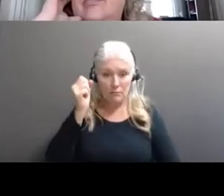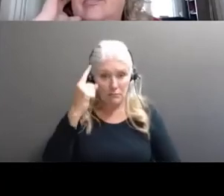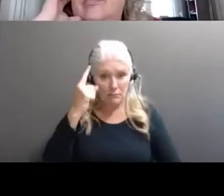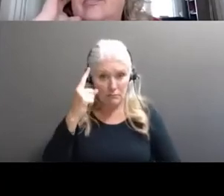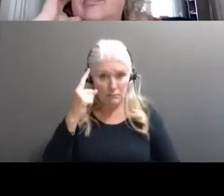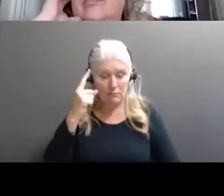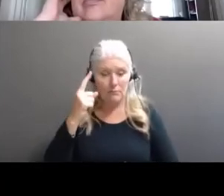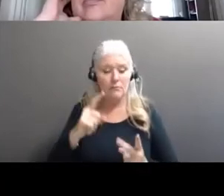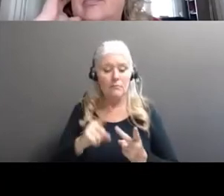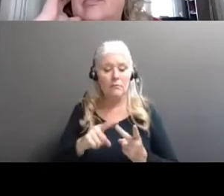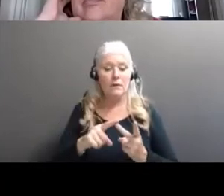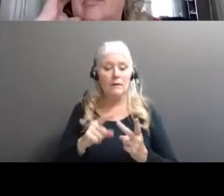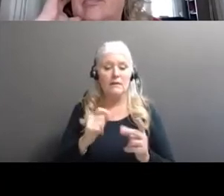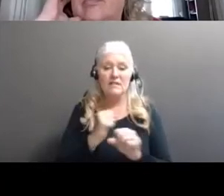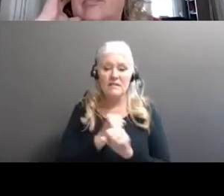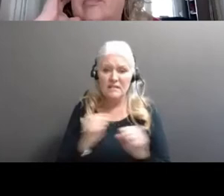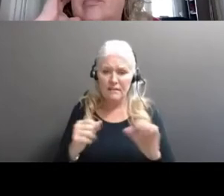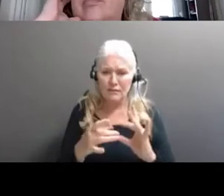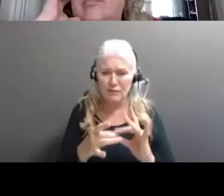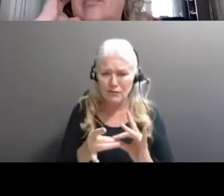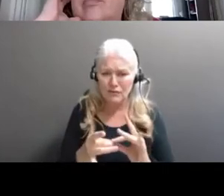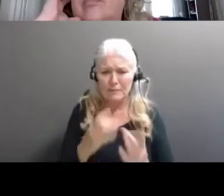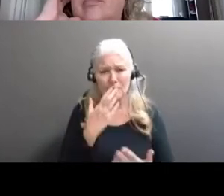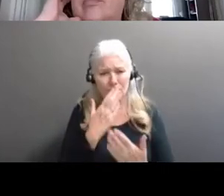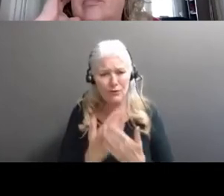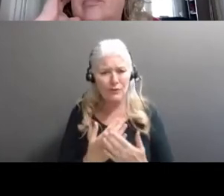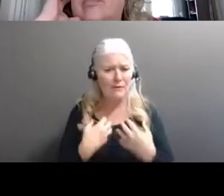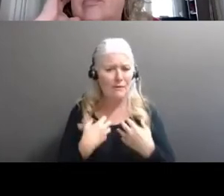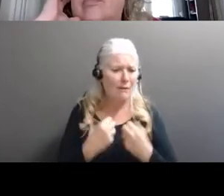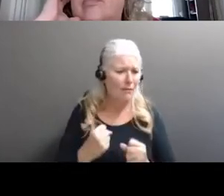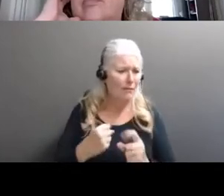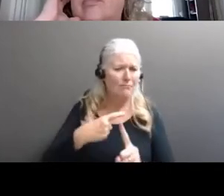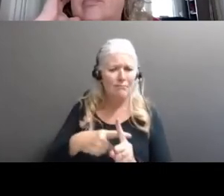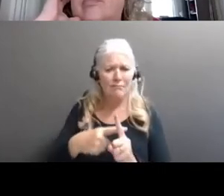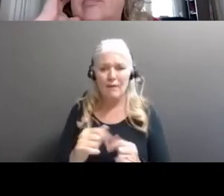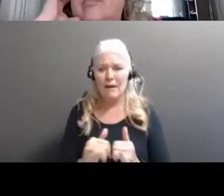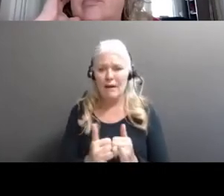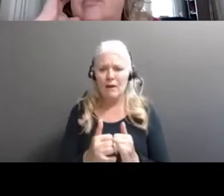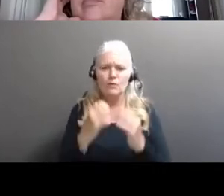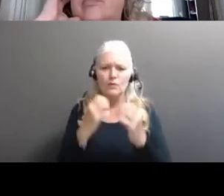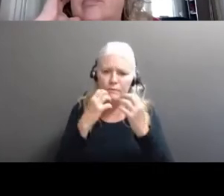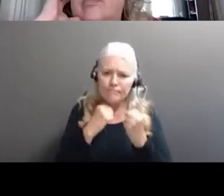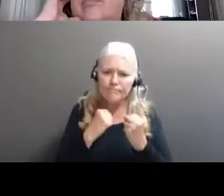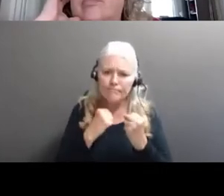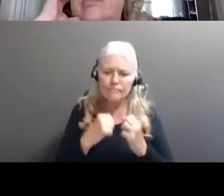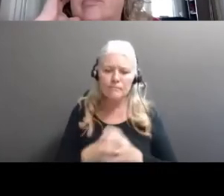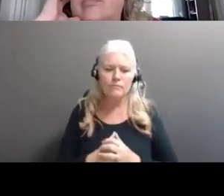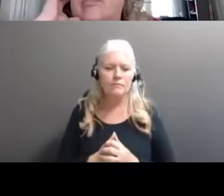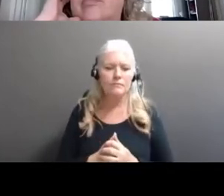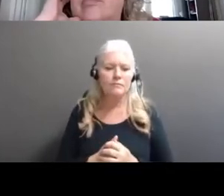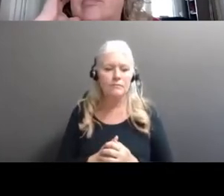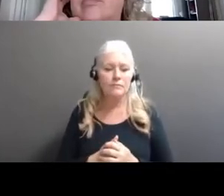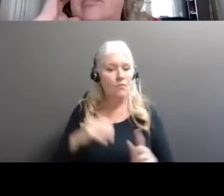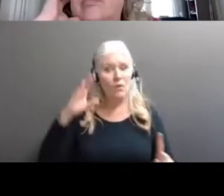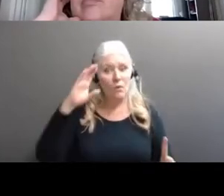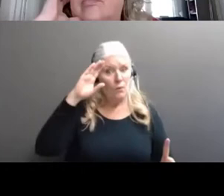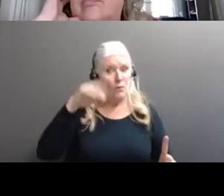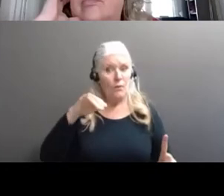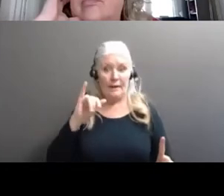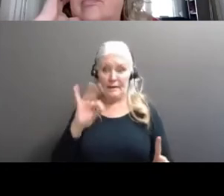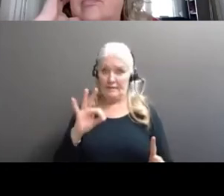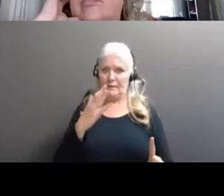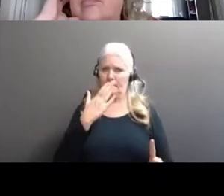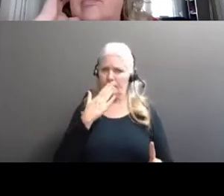can be safe and healthy and good? And we know when this is done well, the conversation